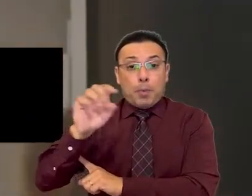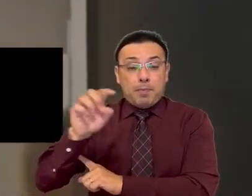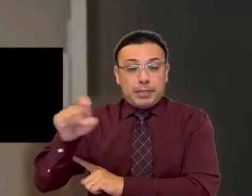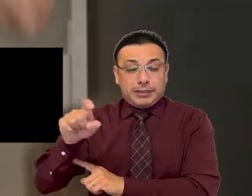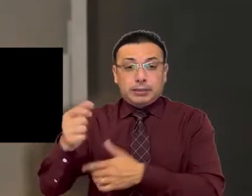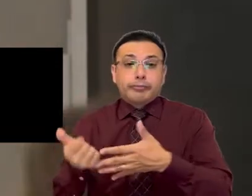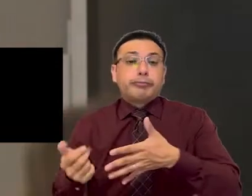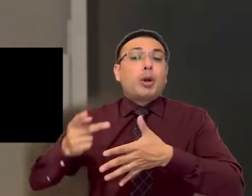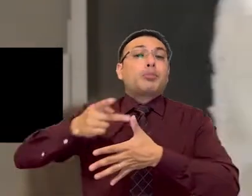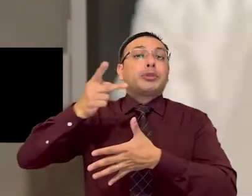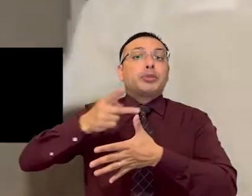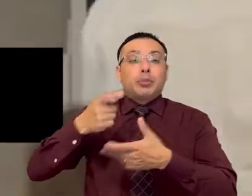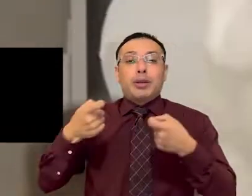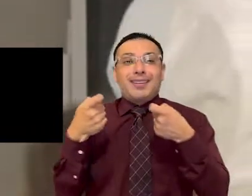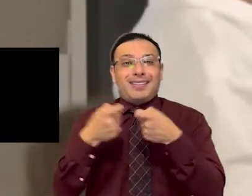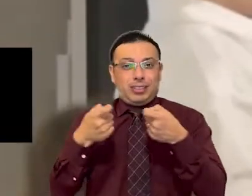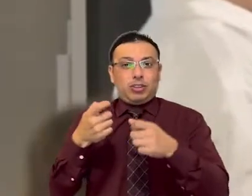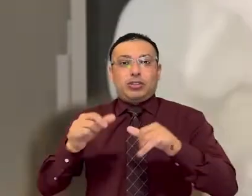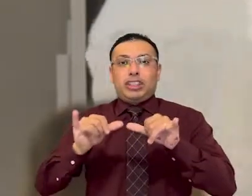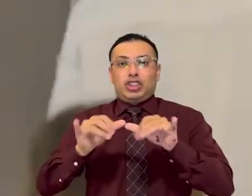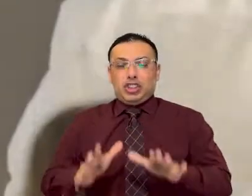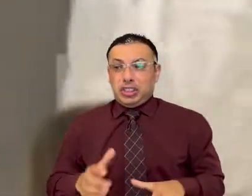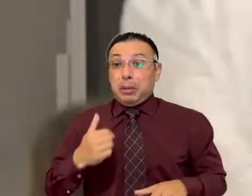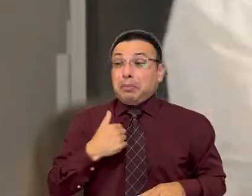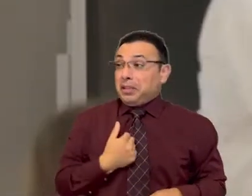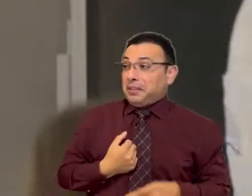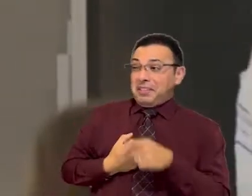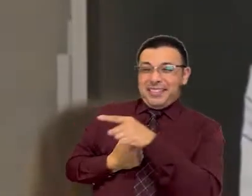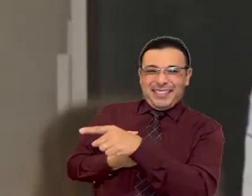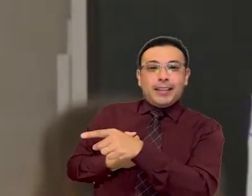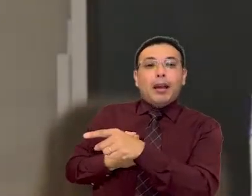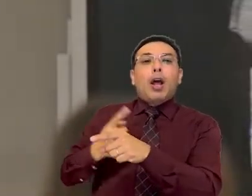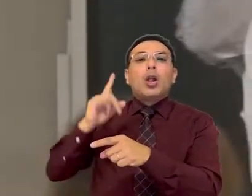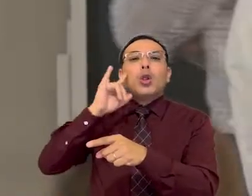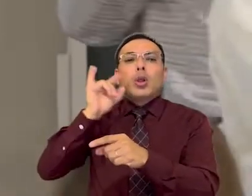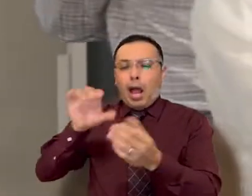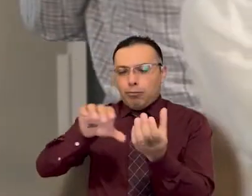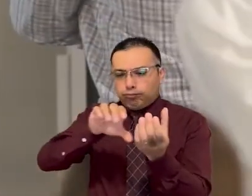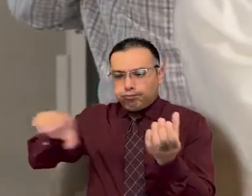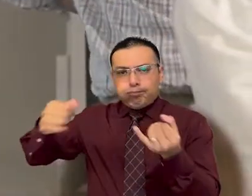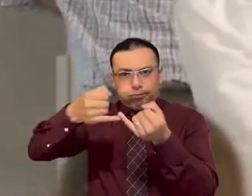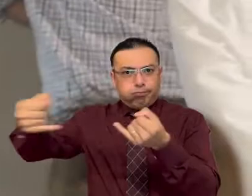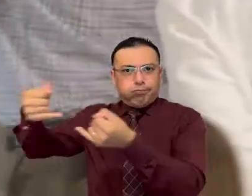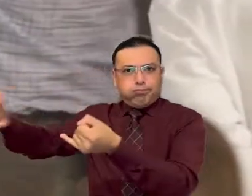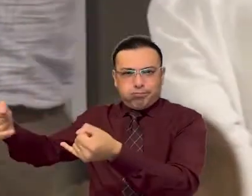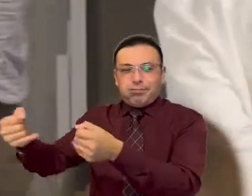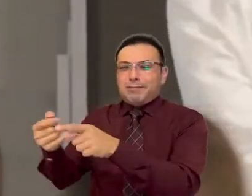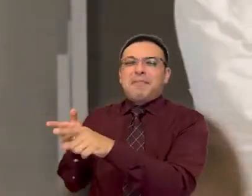stationed right over here in front of this little cable mock-up we have.